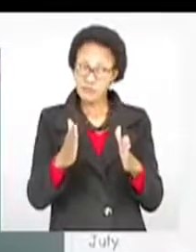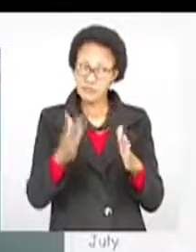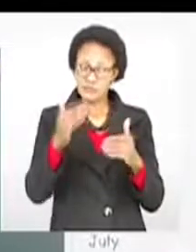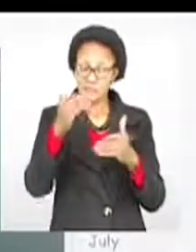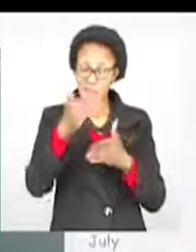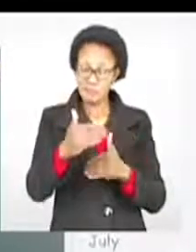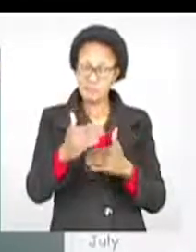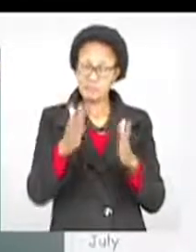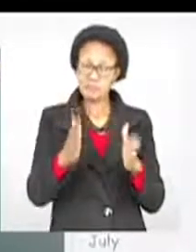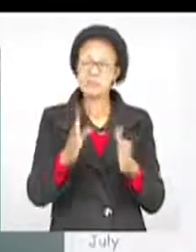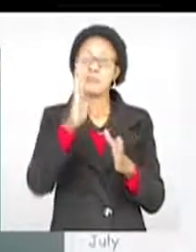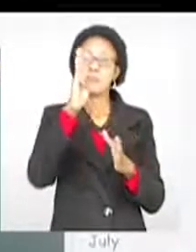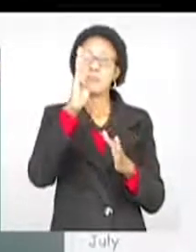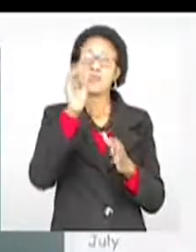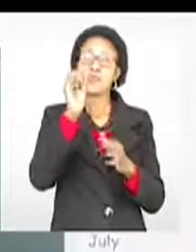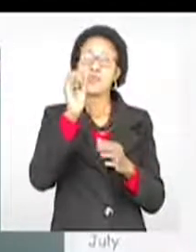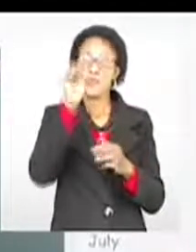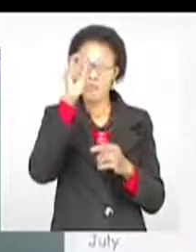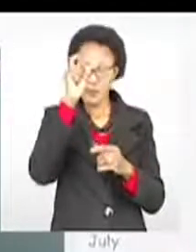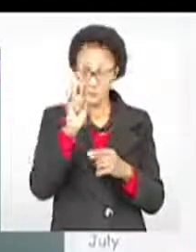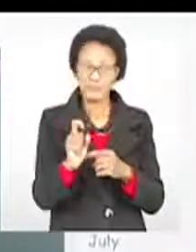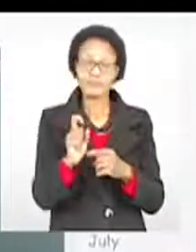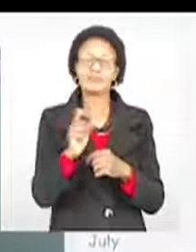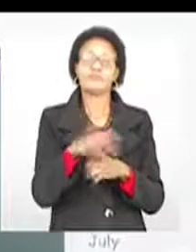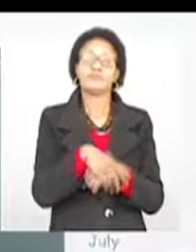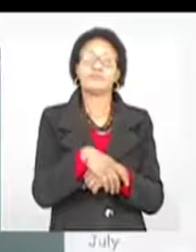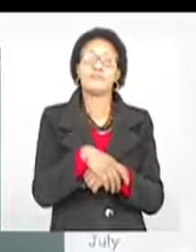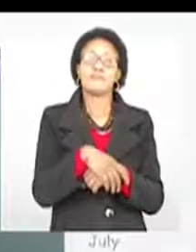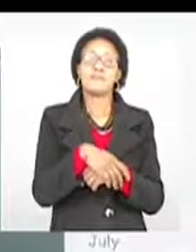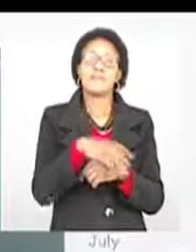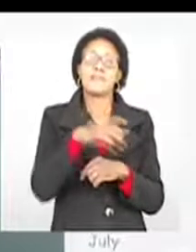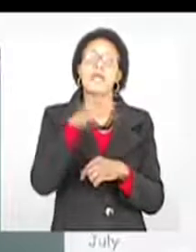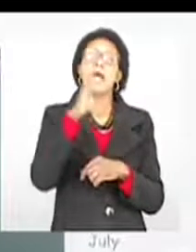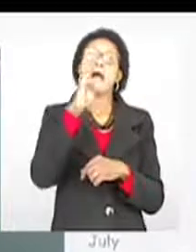box. So it says